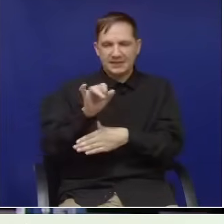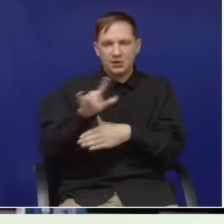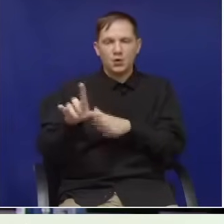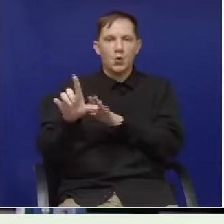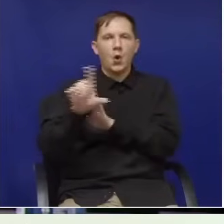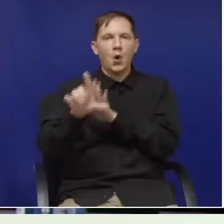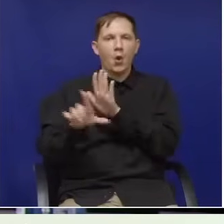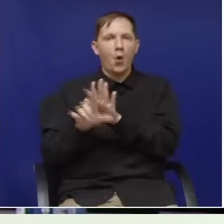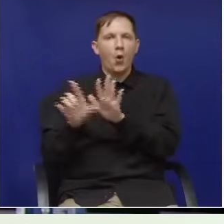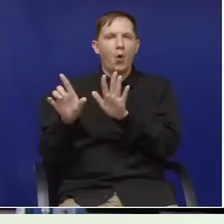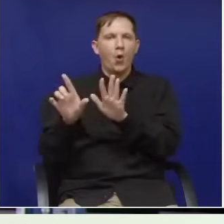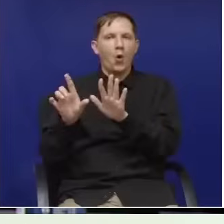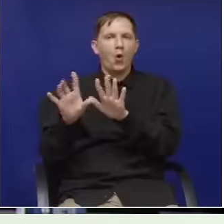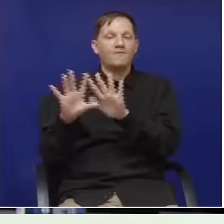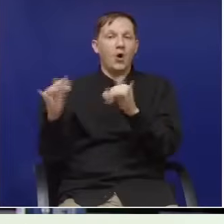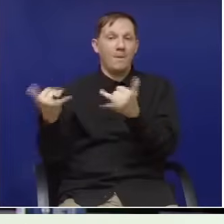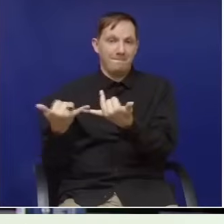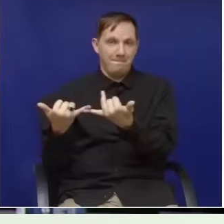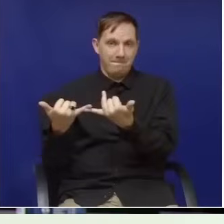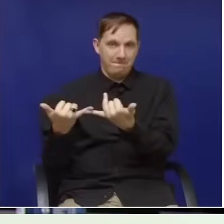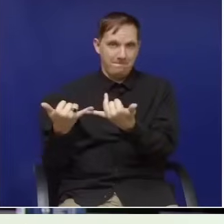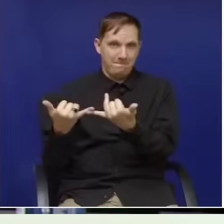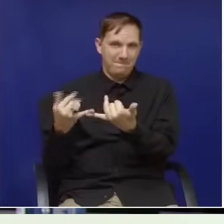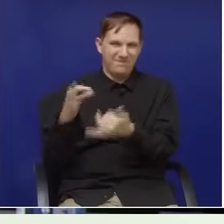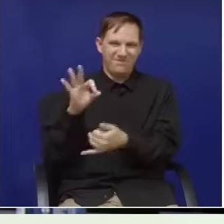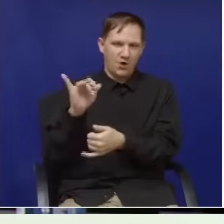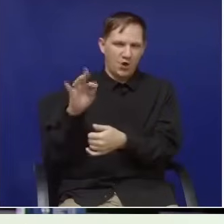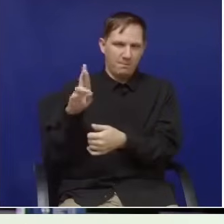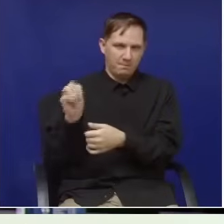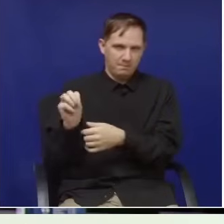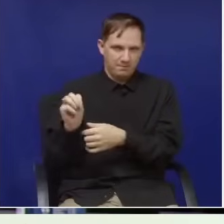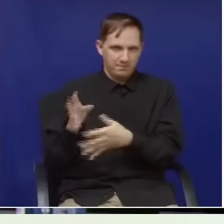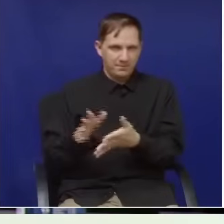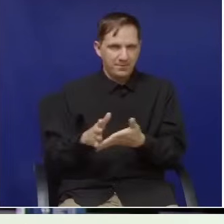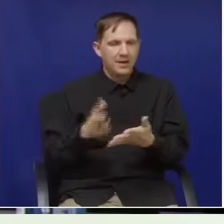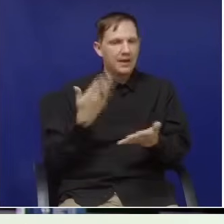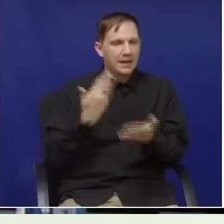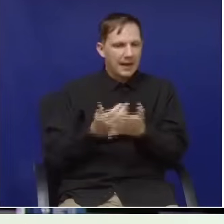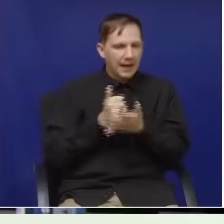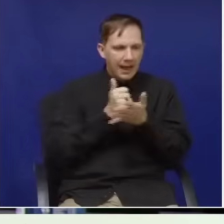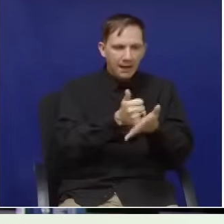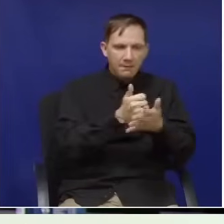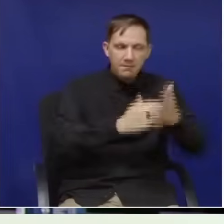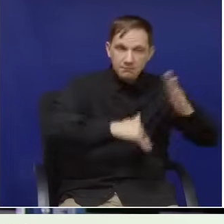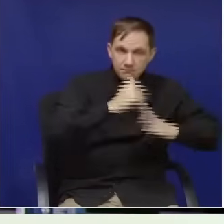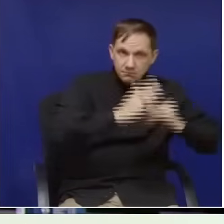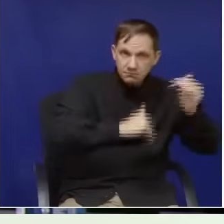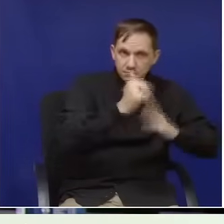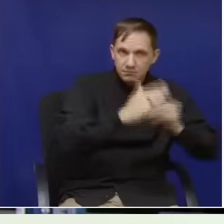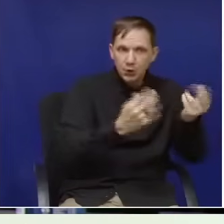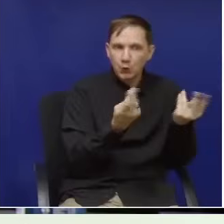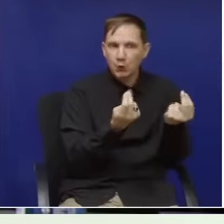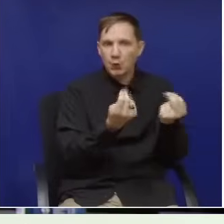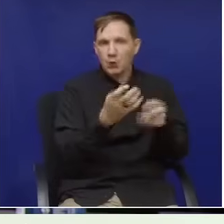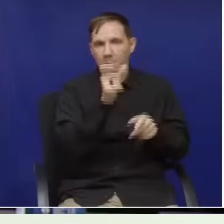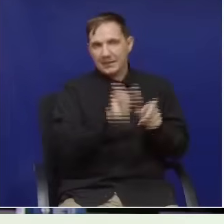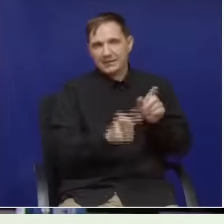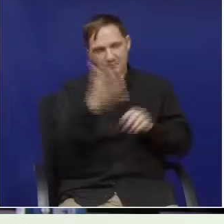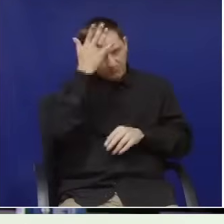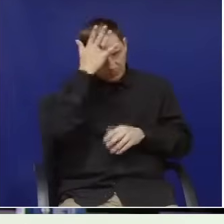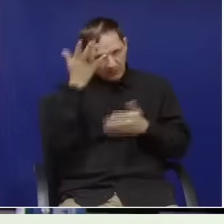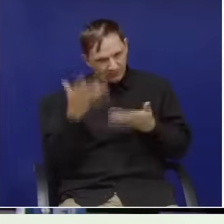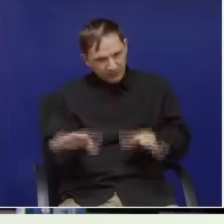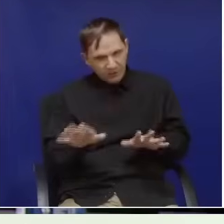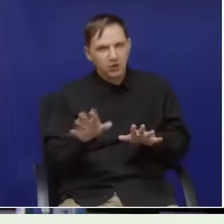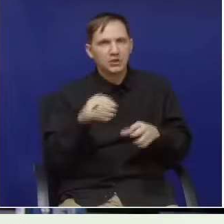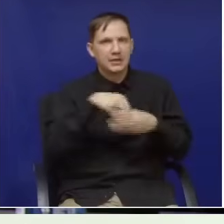the 1st April 2026, which will contribute to transformation and capacity building of legally trained professionals within